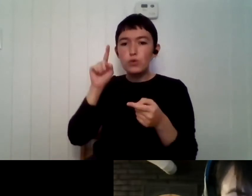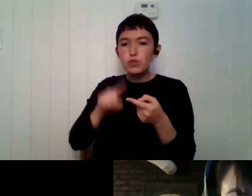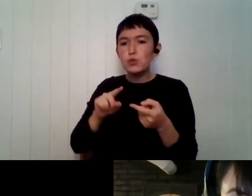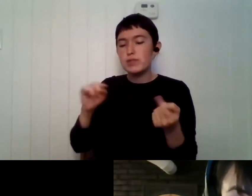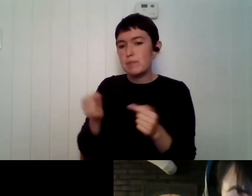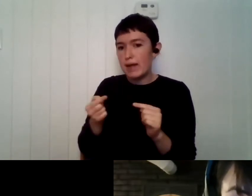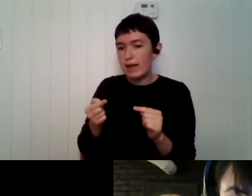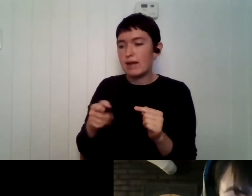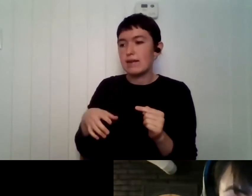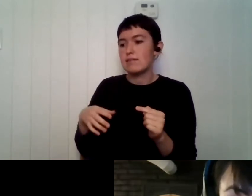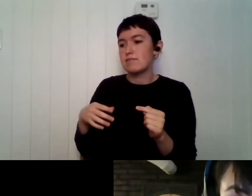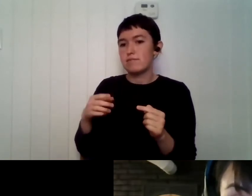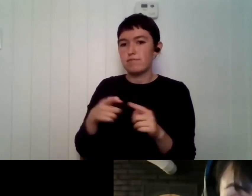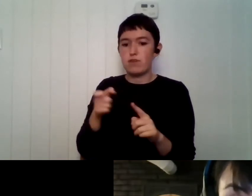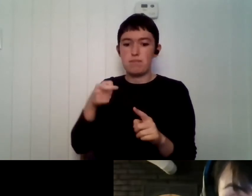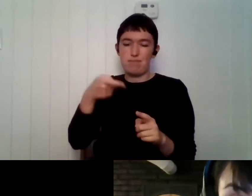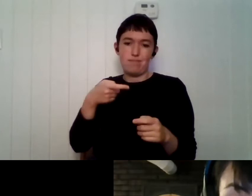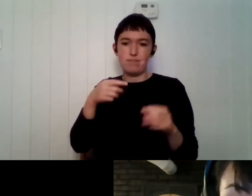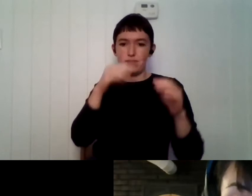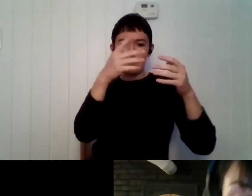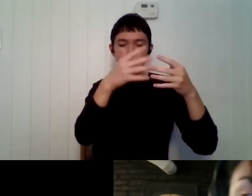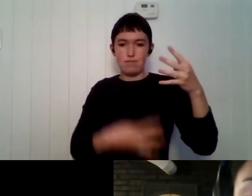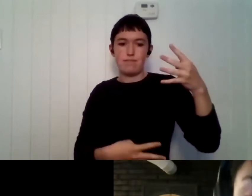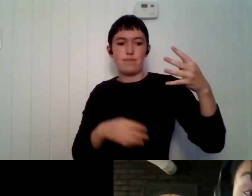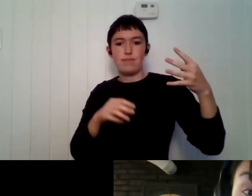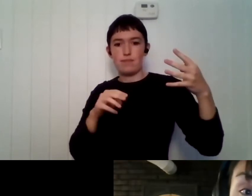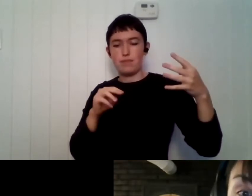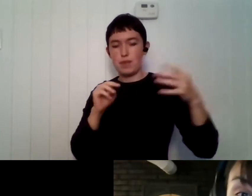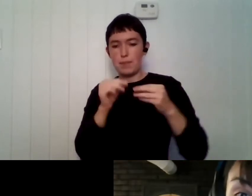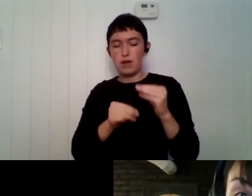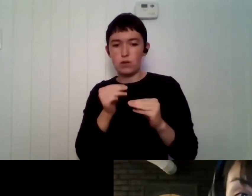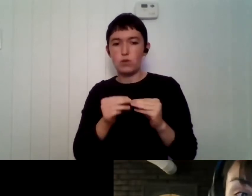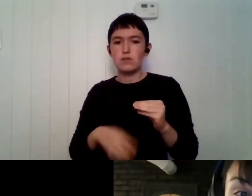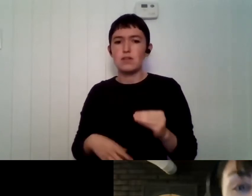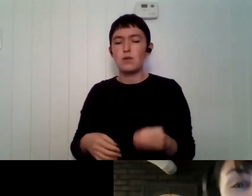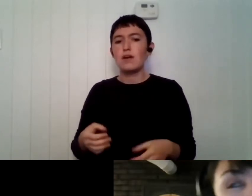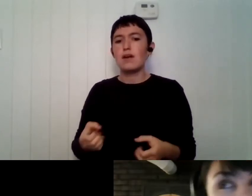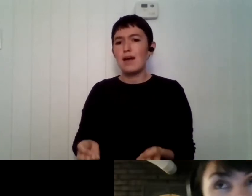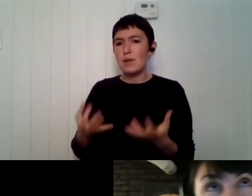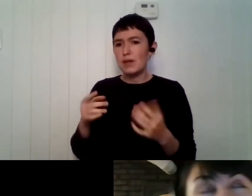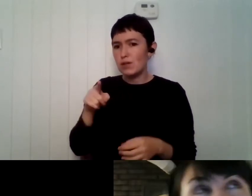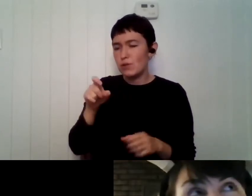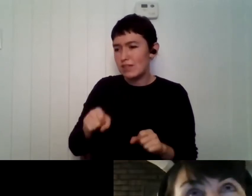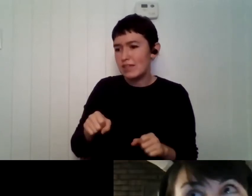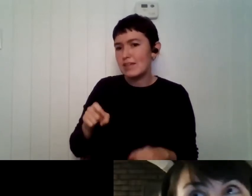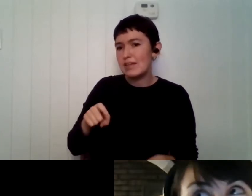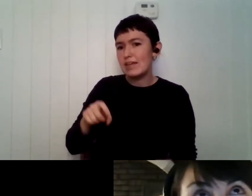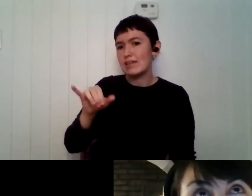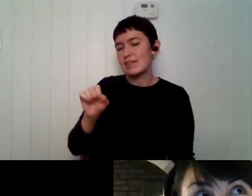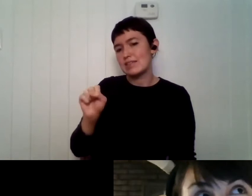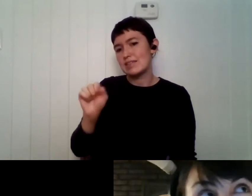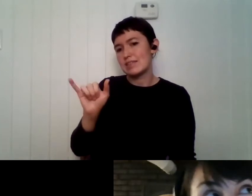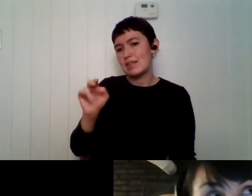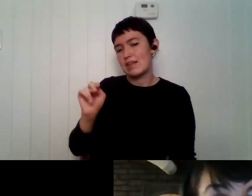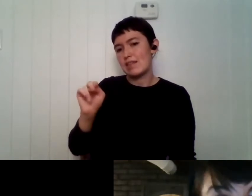those 100 can actually be synthesized? And does it depend on the project or like how does that kind